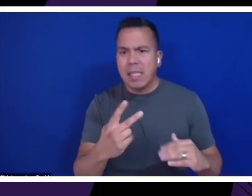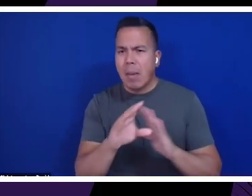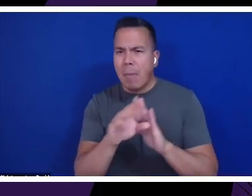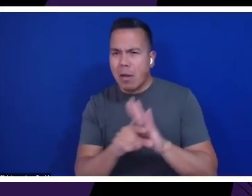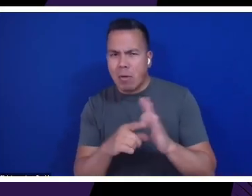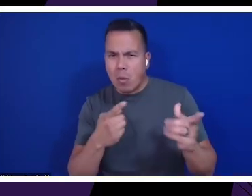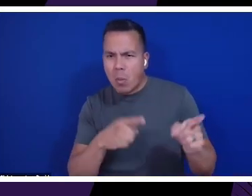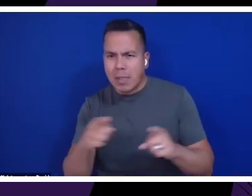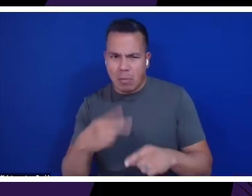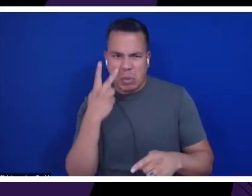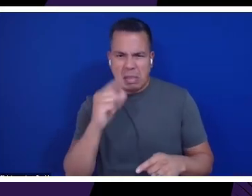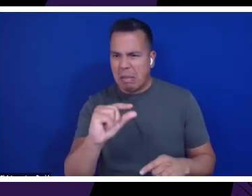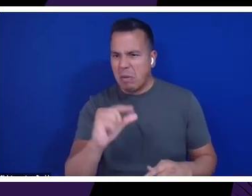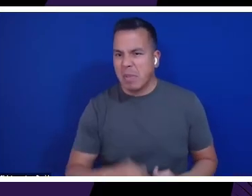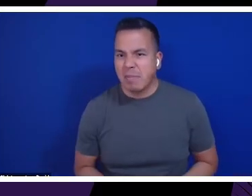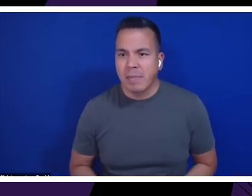behind the scenes, a little bit.